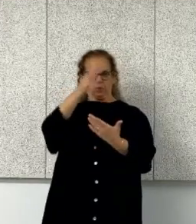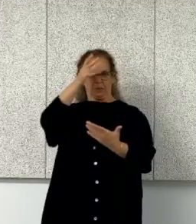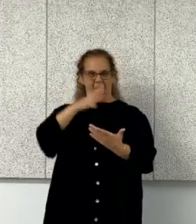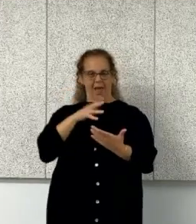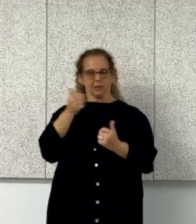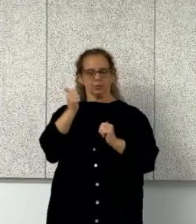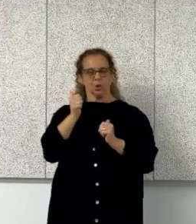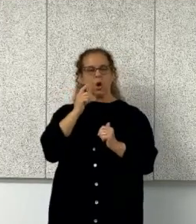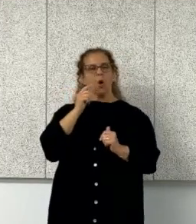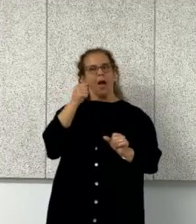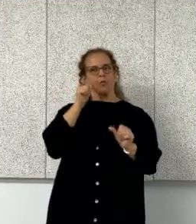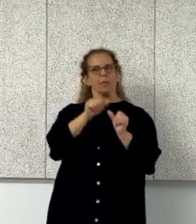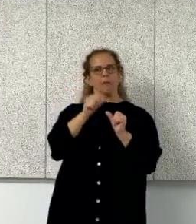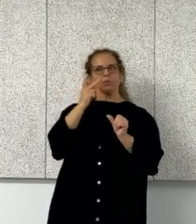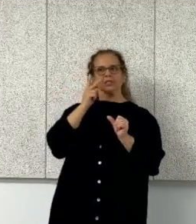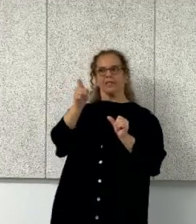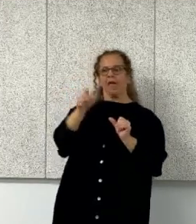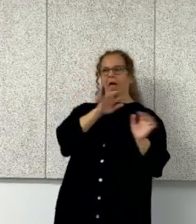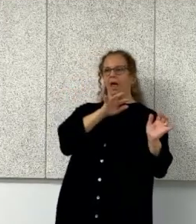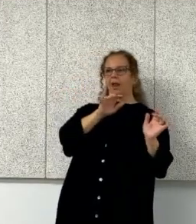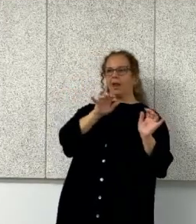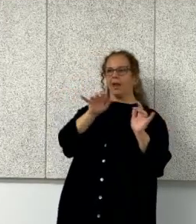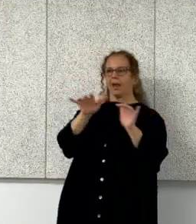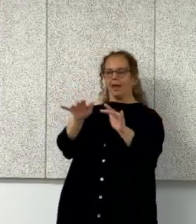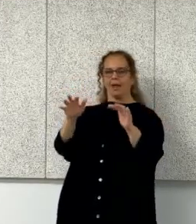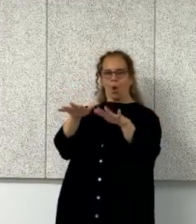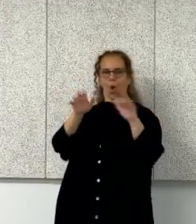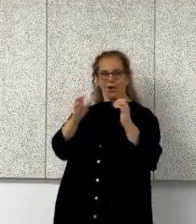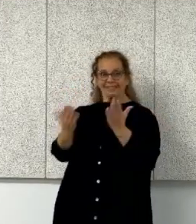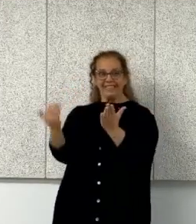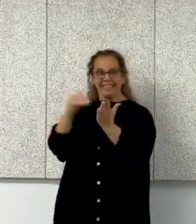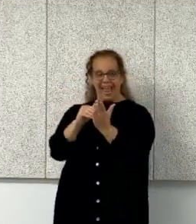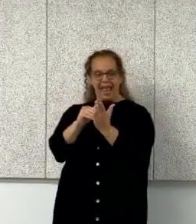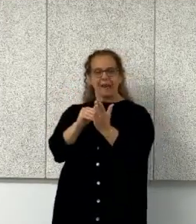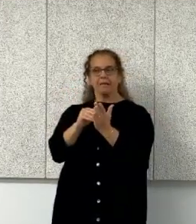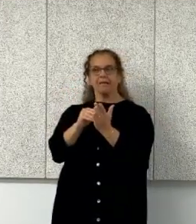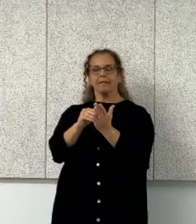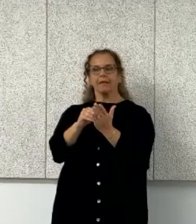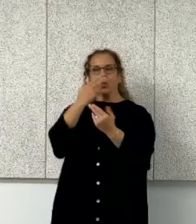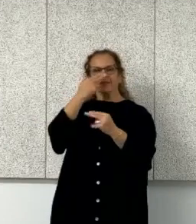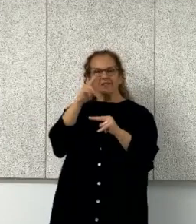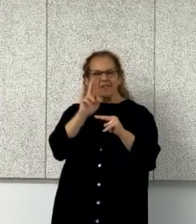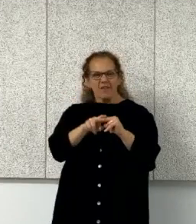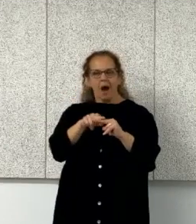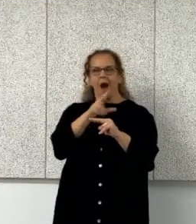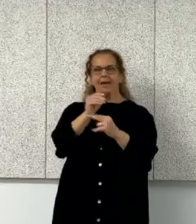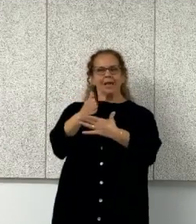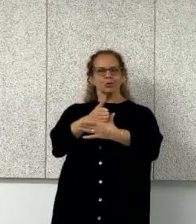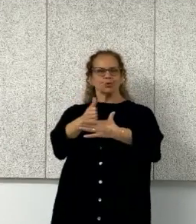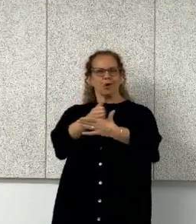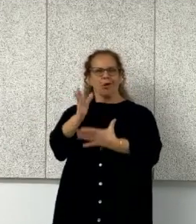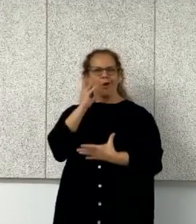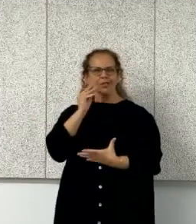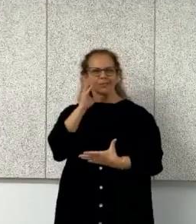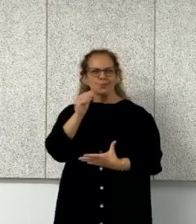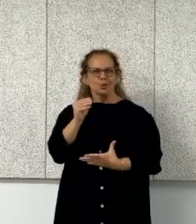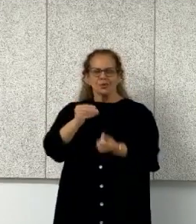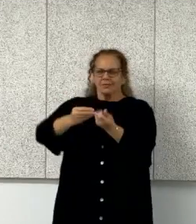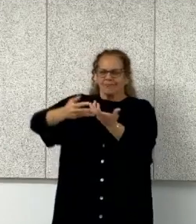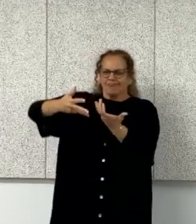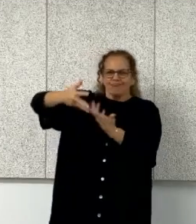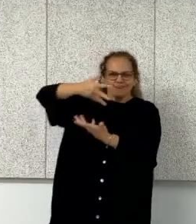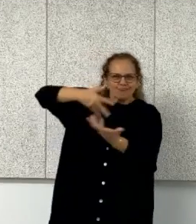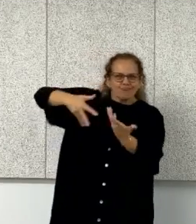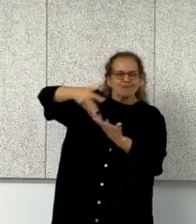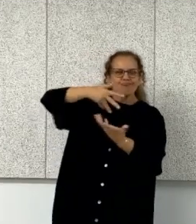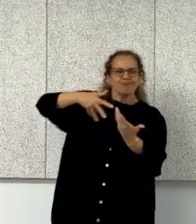other people was exhilarating. It was fun, but it was that shared experience with all these people. And when